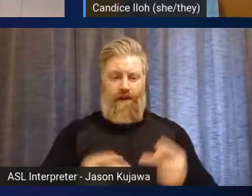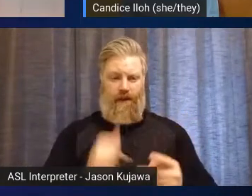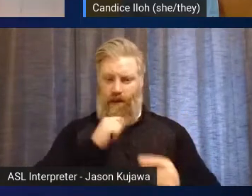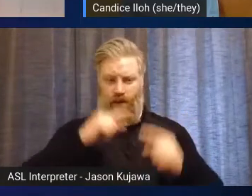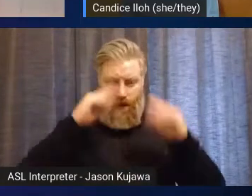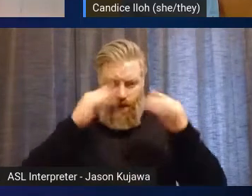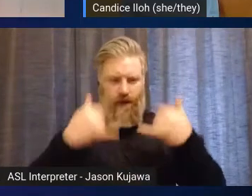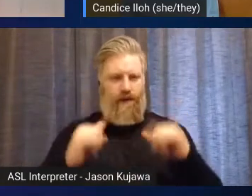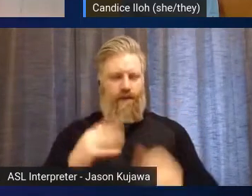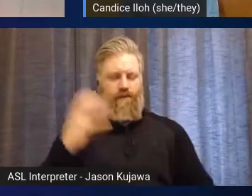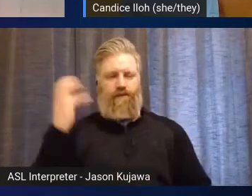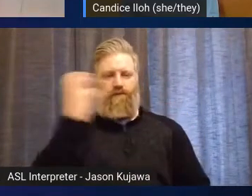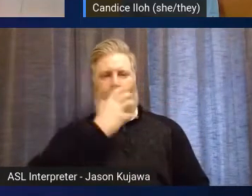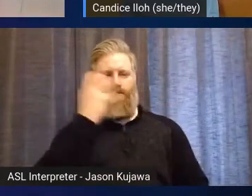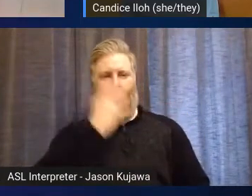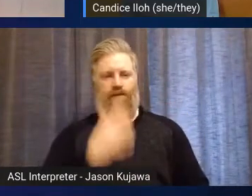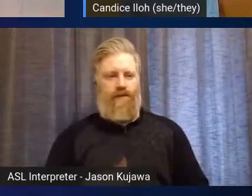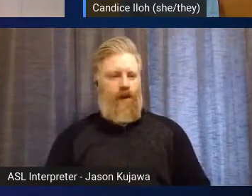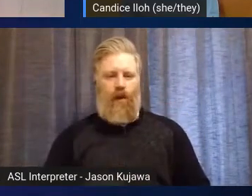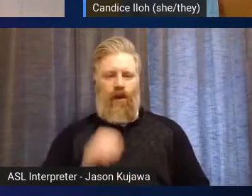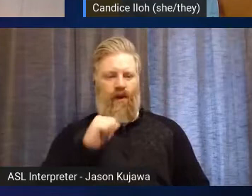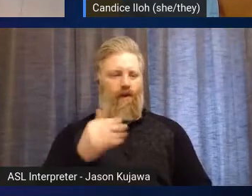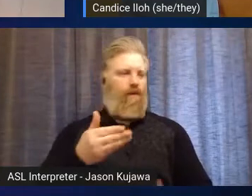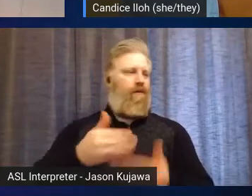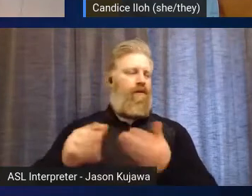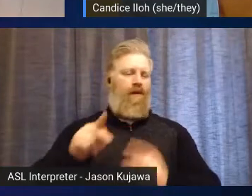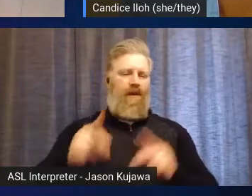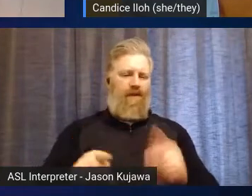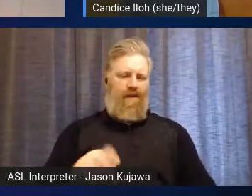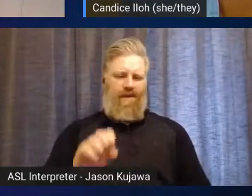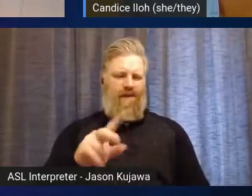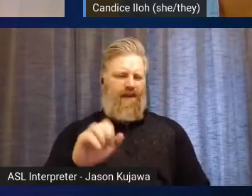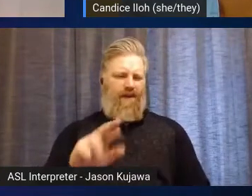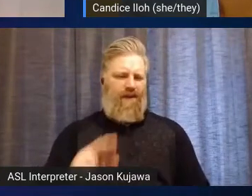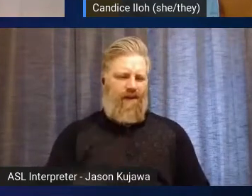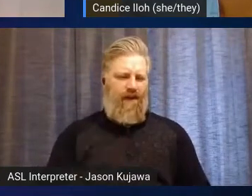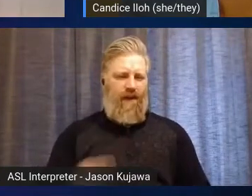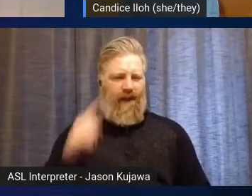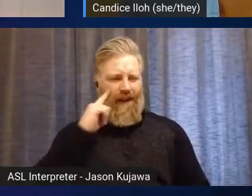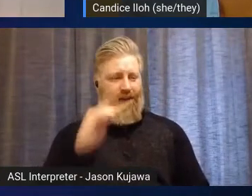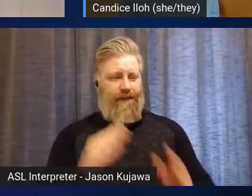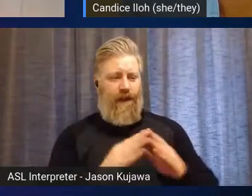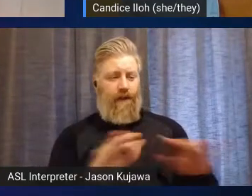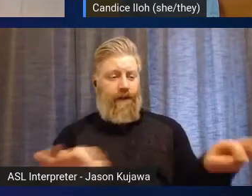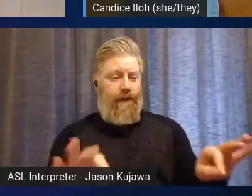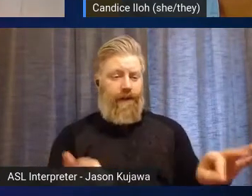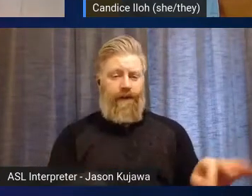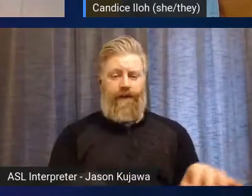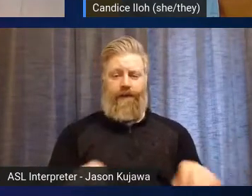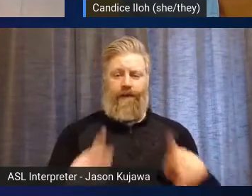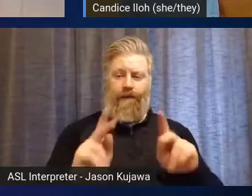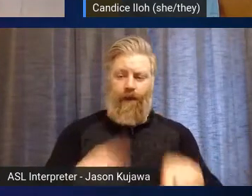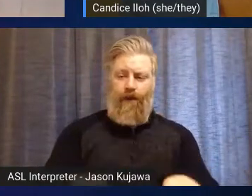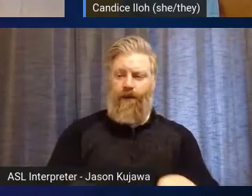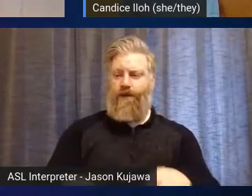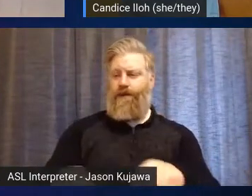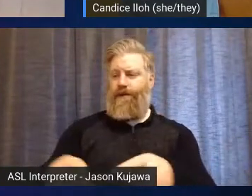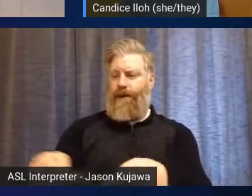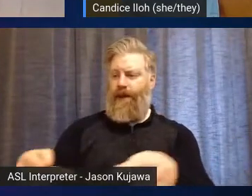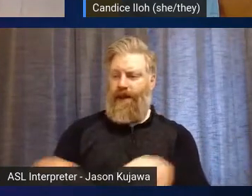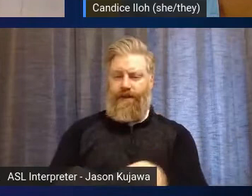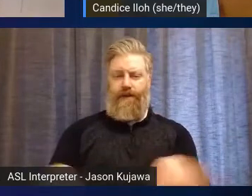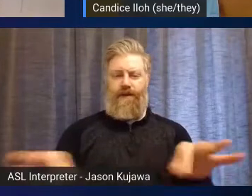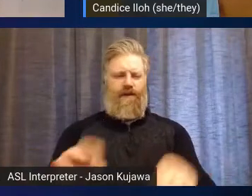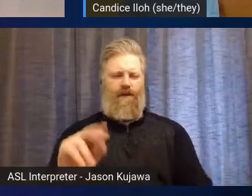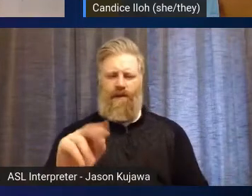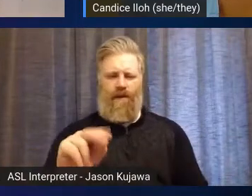incredible things. Write no one off ever. Right? Write no town off. Write no space off. Write no person off. This next question